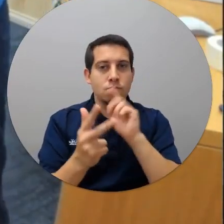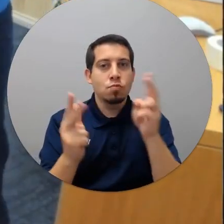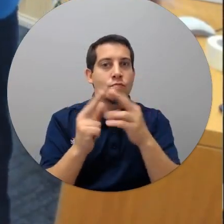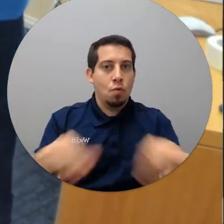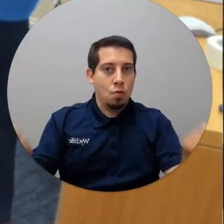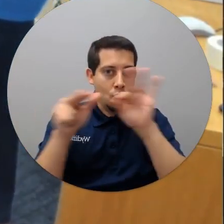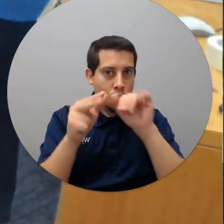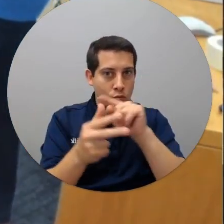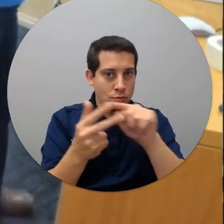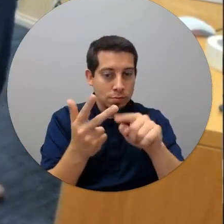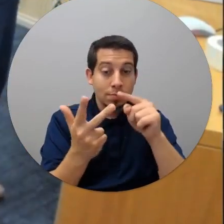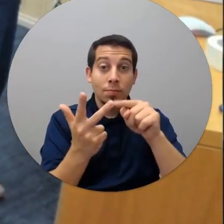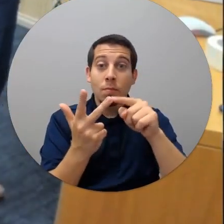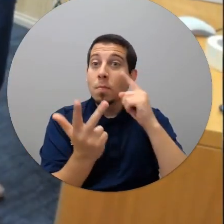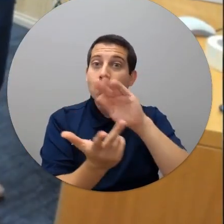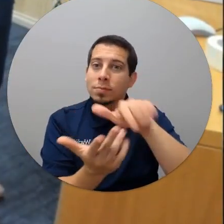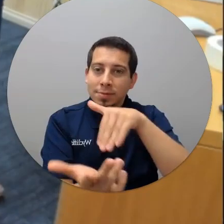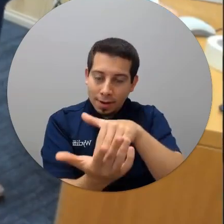types of cameras.